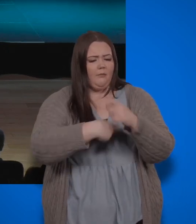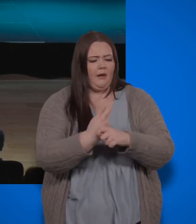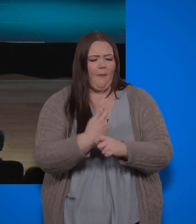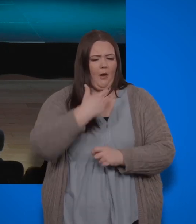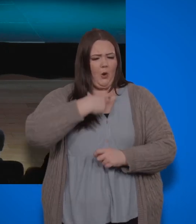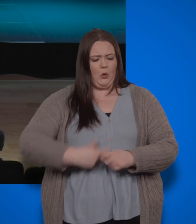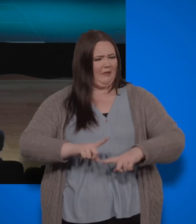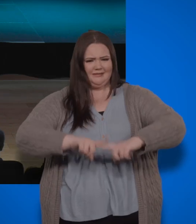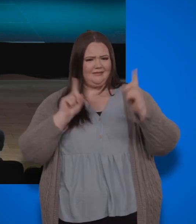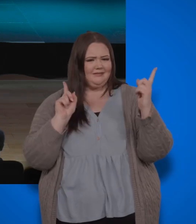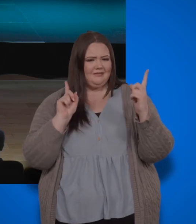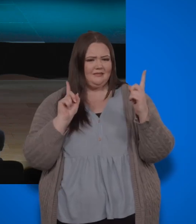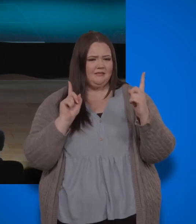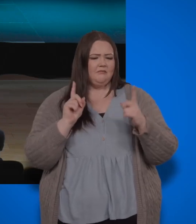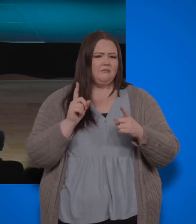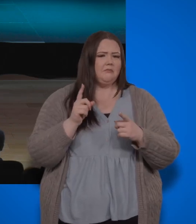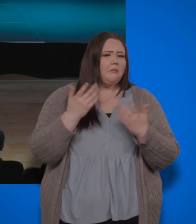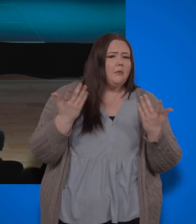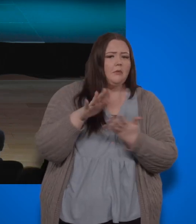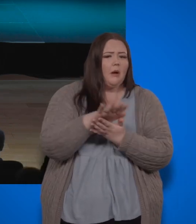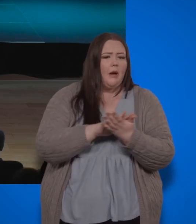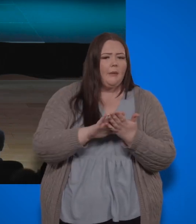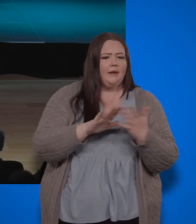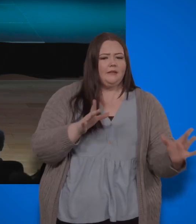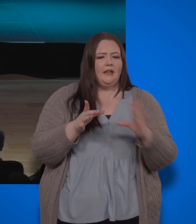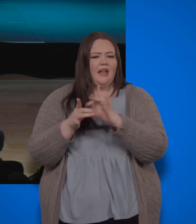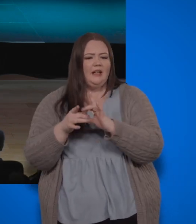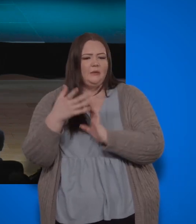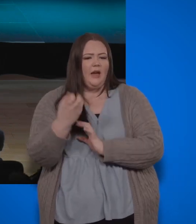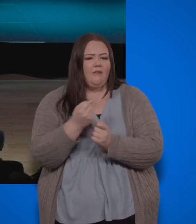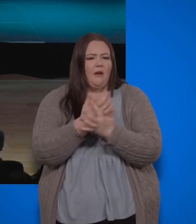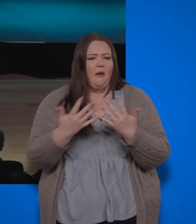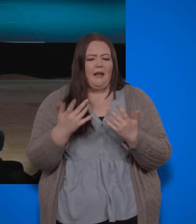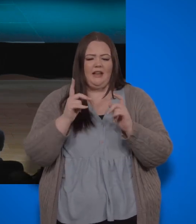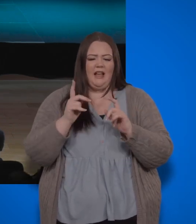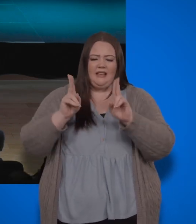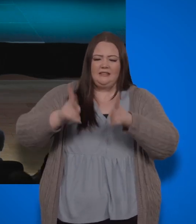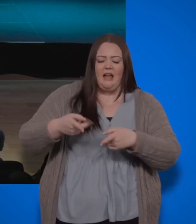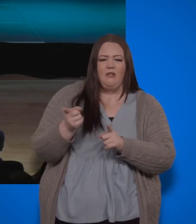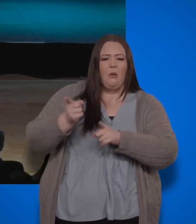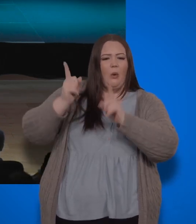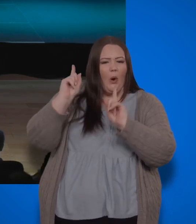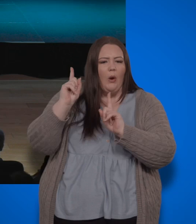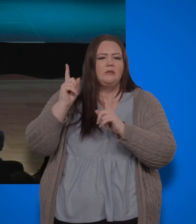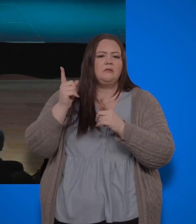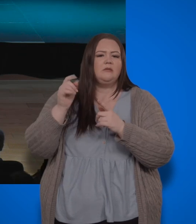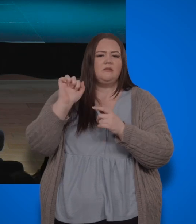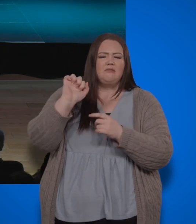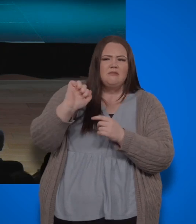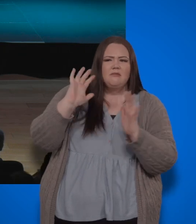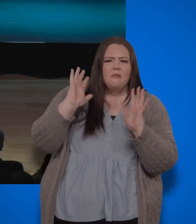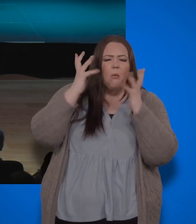post-human. So it's something that is no longer human. And then that goes in with Nietzsche, who wrote a lot about the death of God.